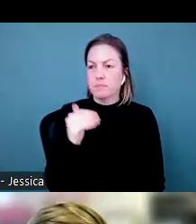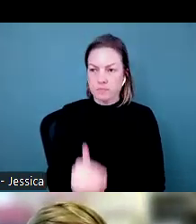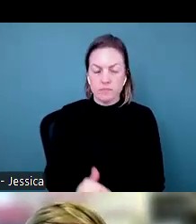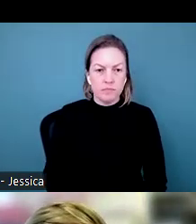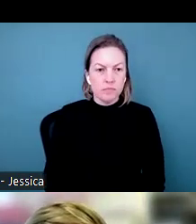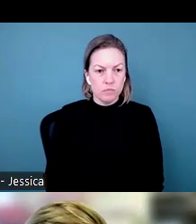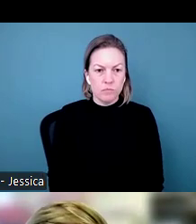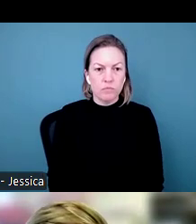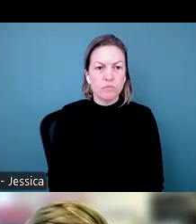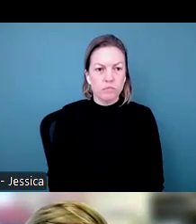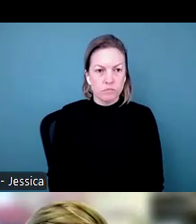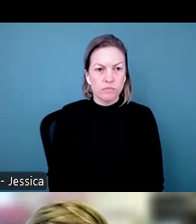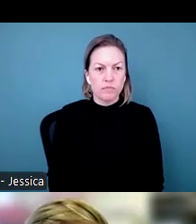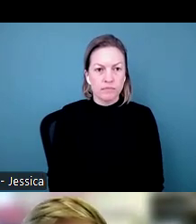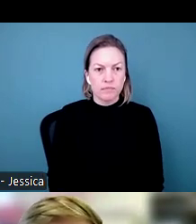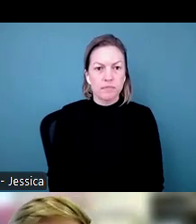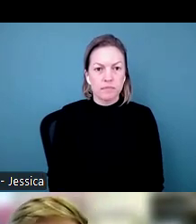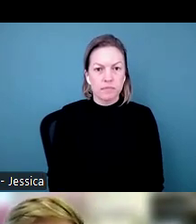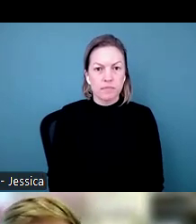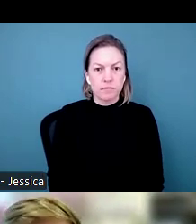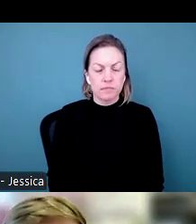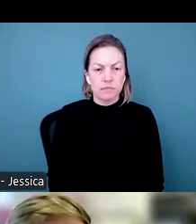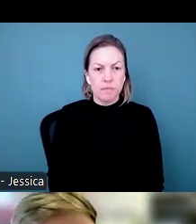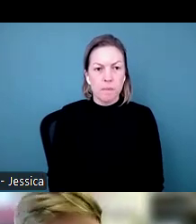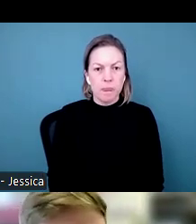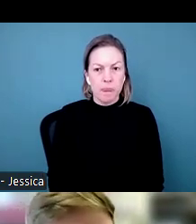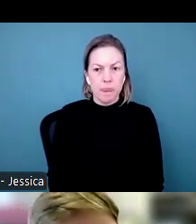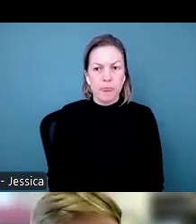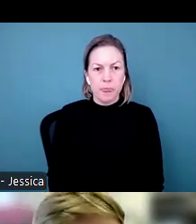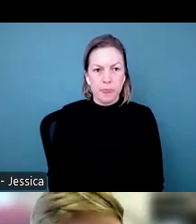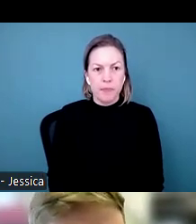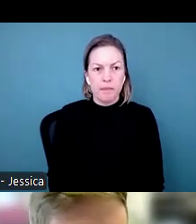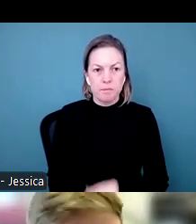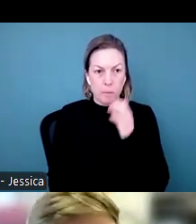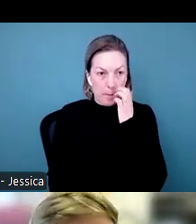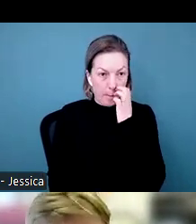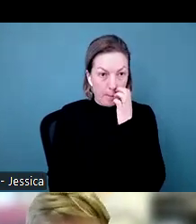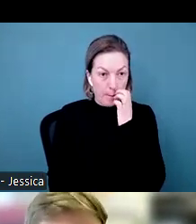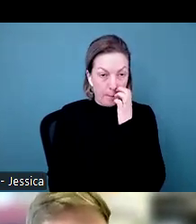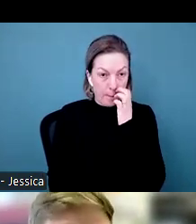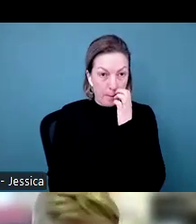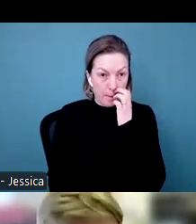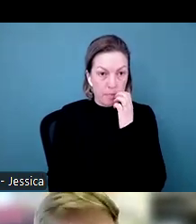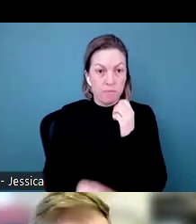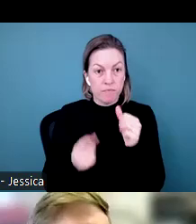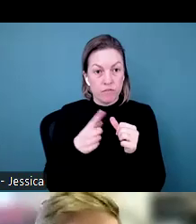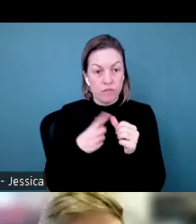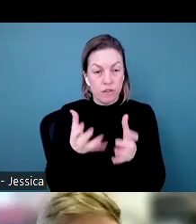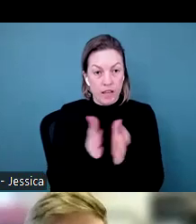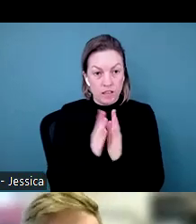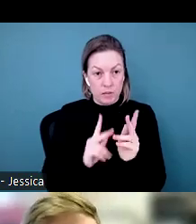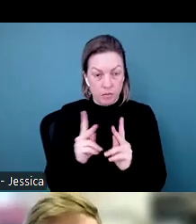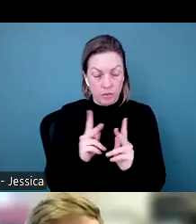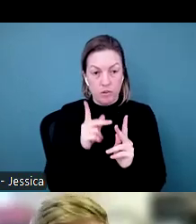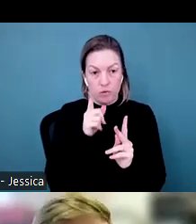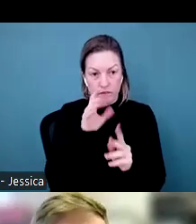So what we first wanted to ask the people that were involved in caregiving,